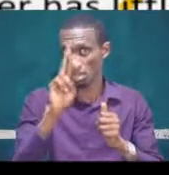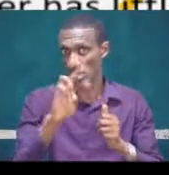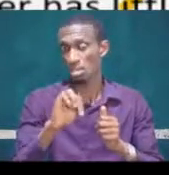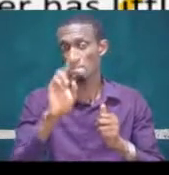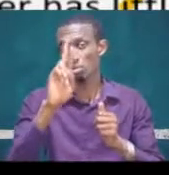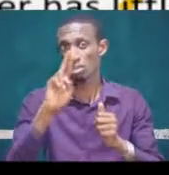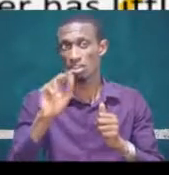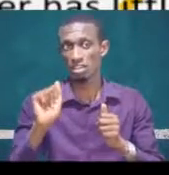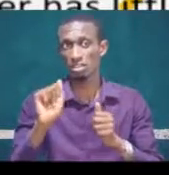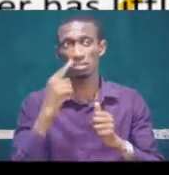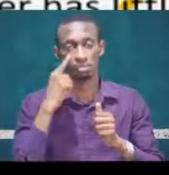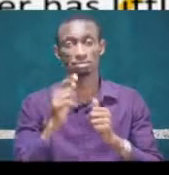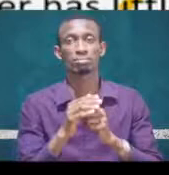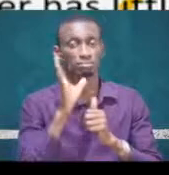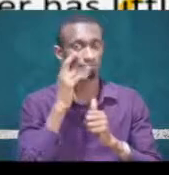way. Now, check this out.